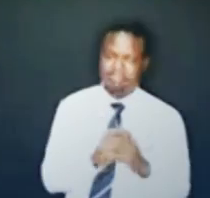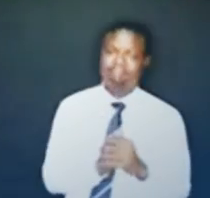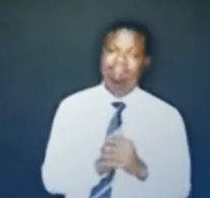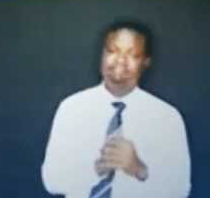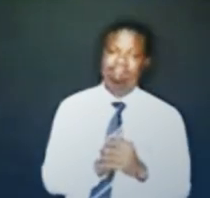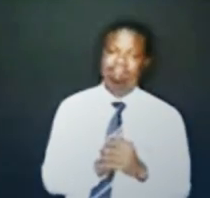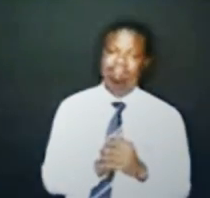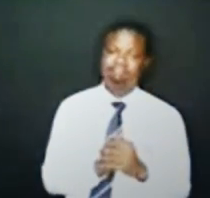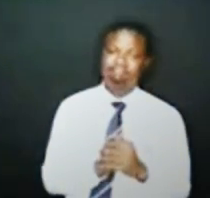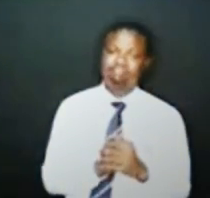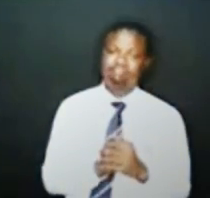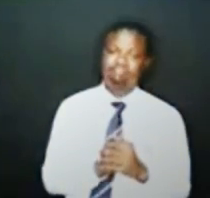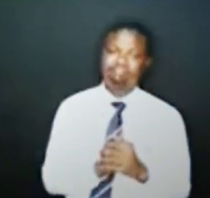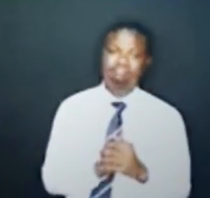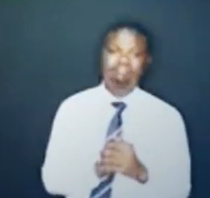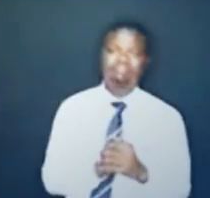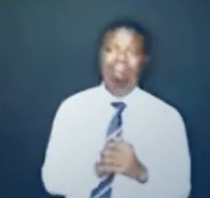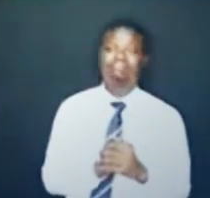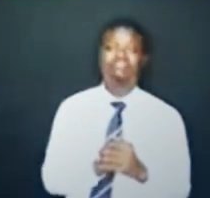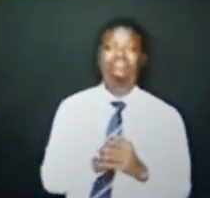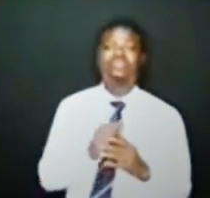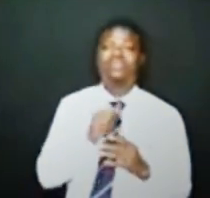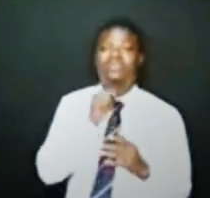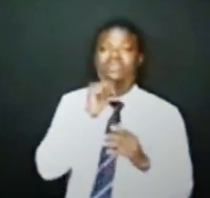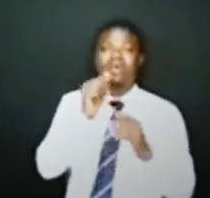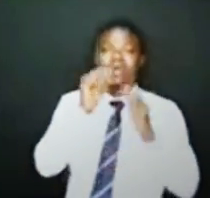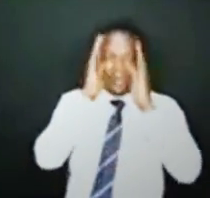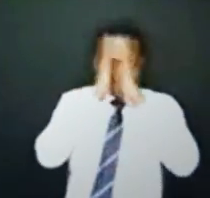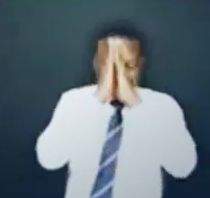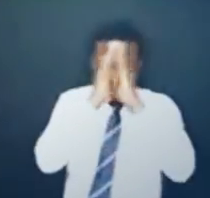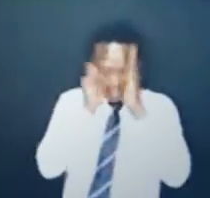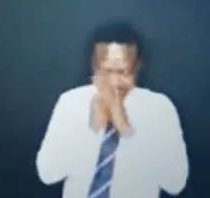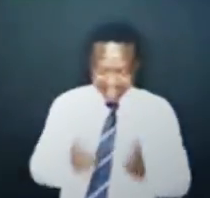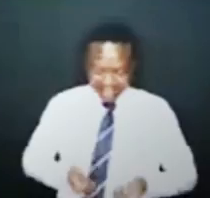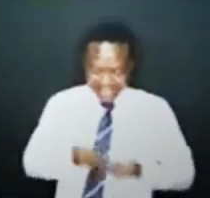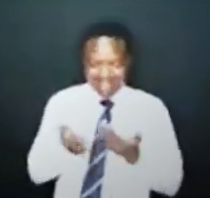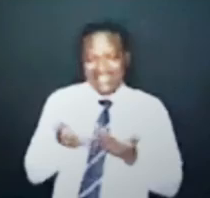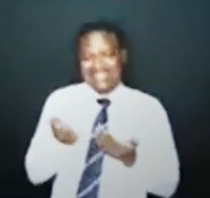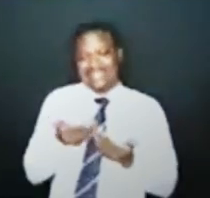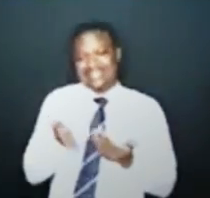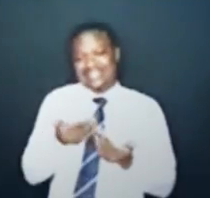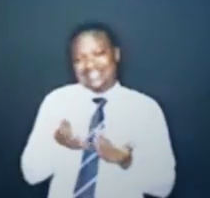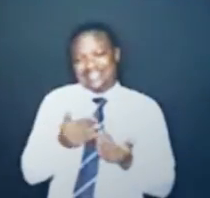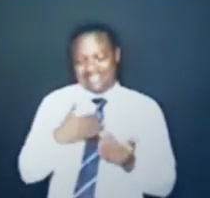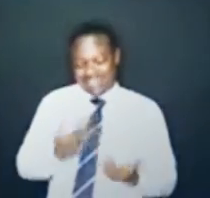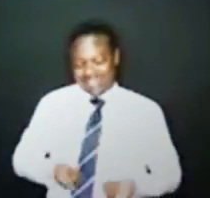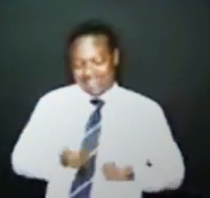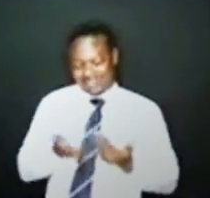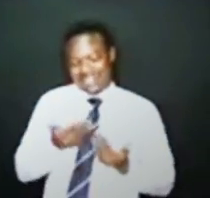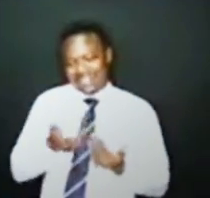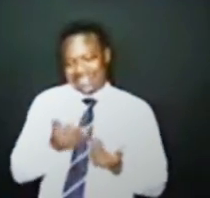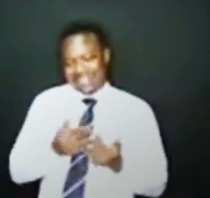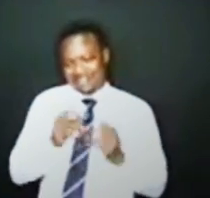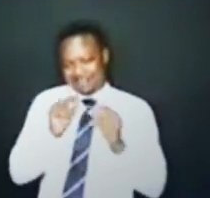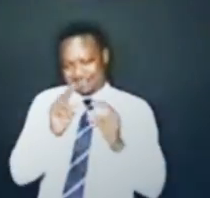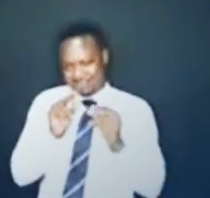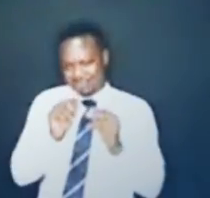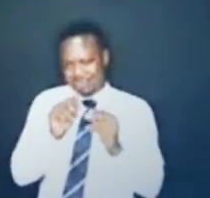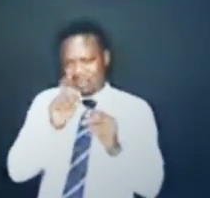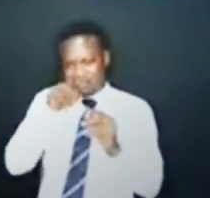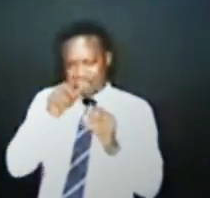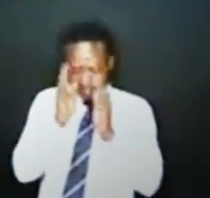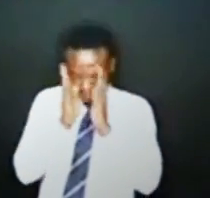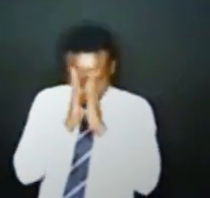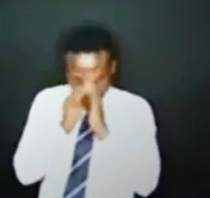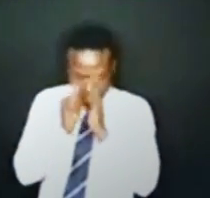Try. Do not pray for easy lives. Pray to be